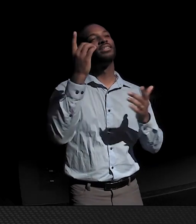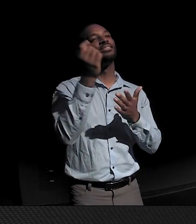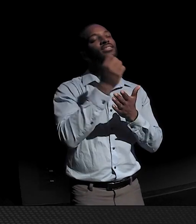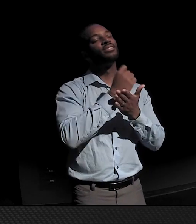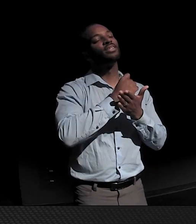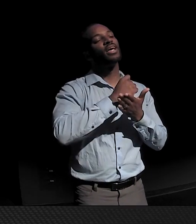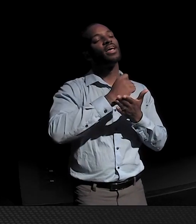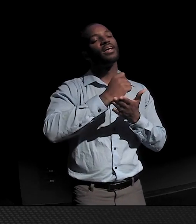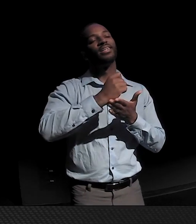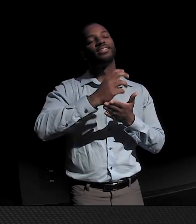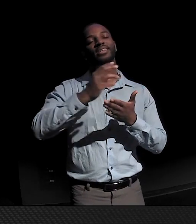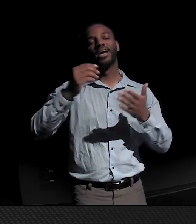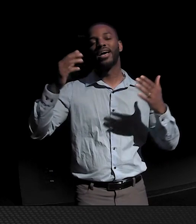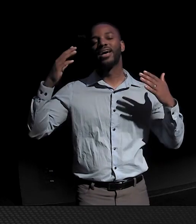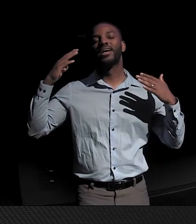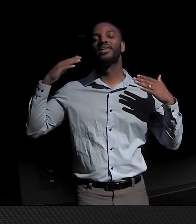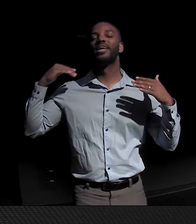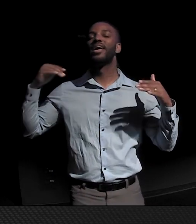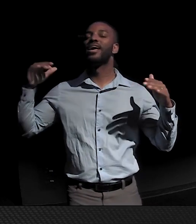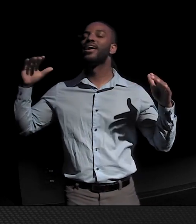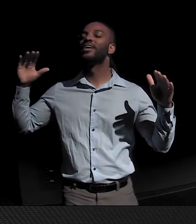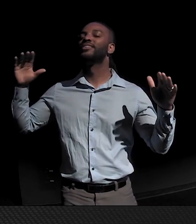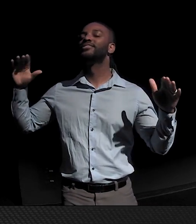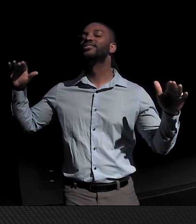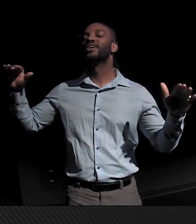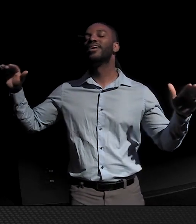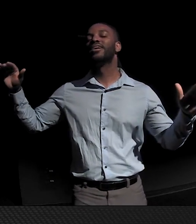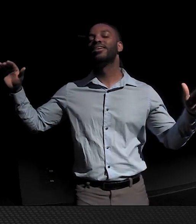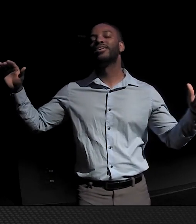All the saints and